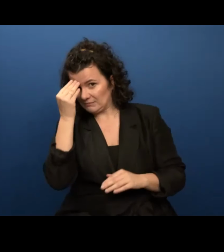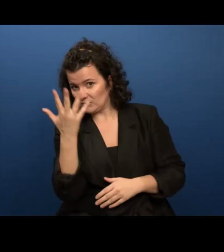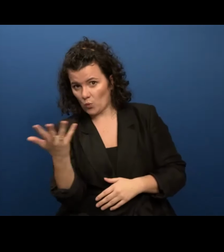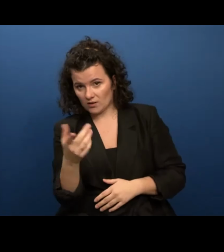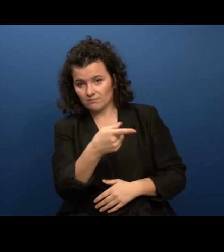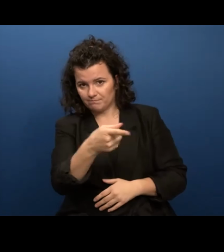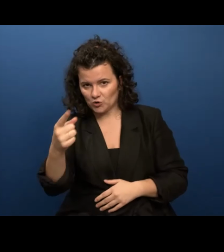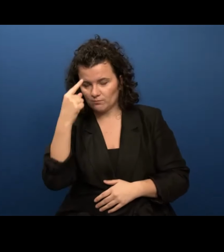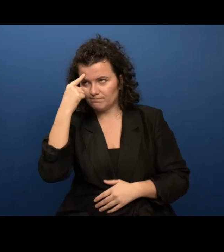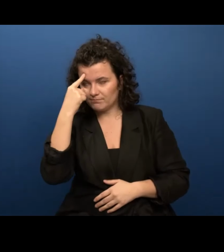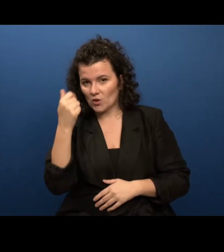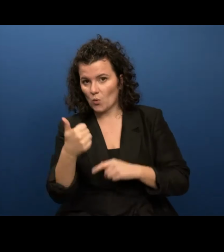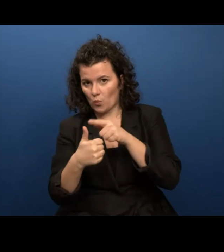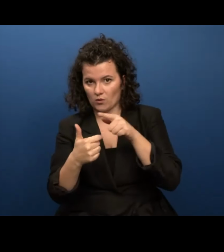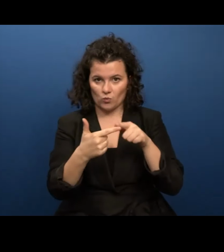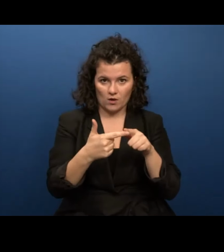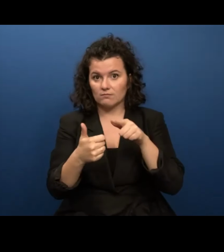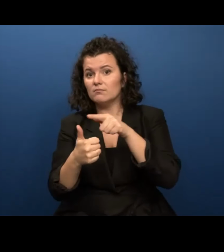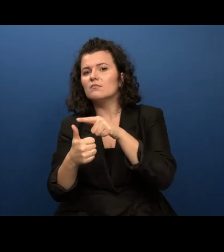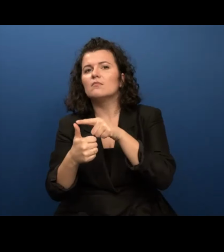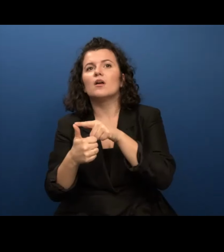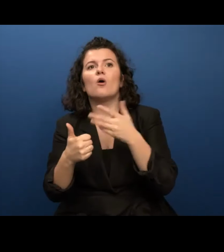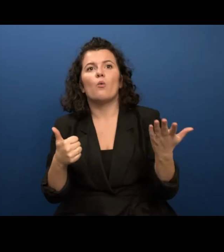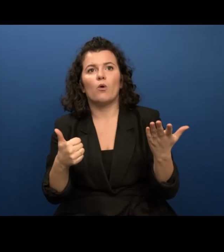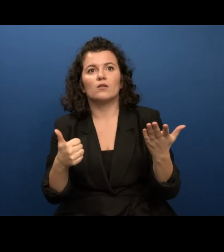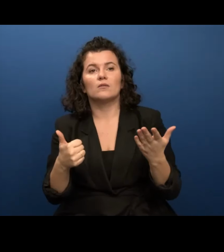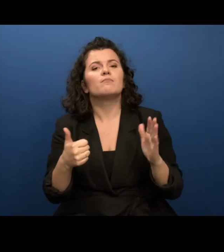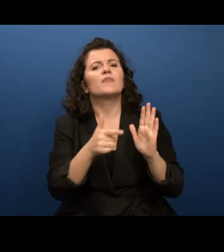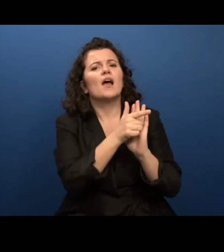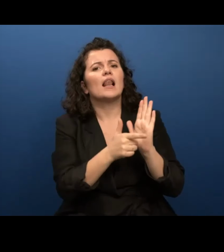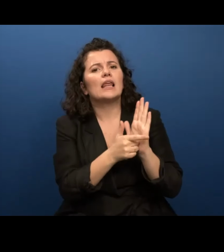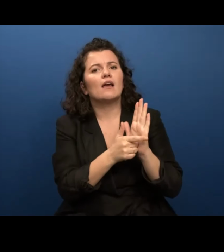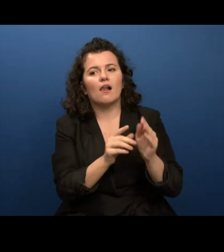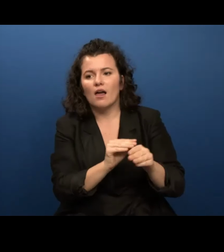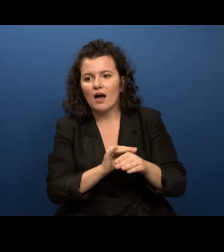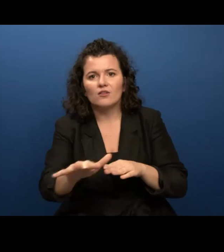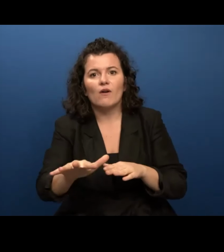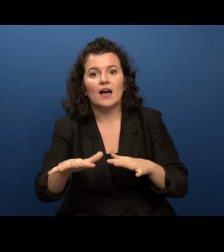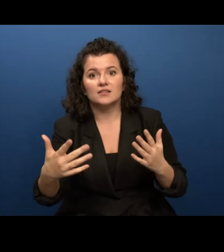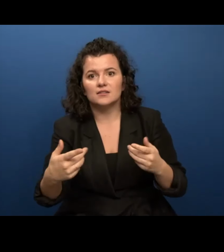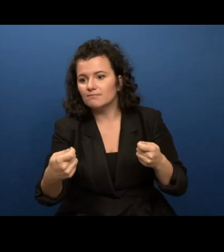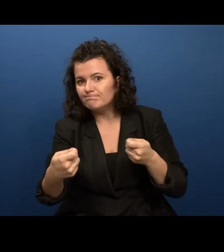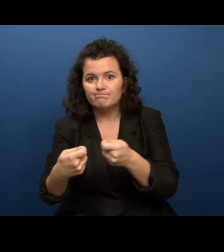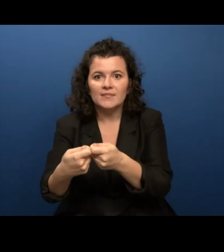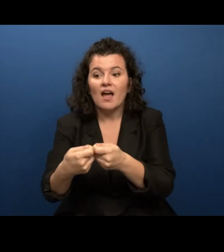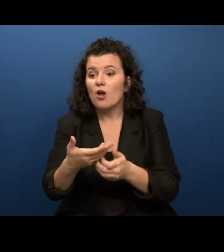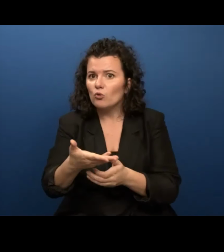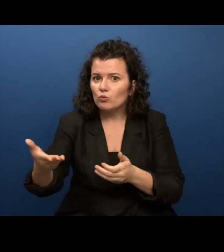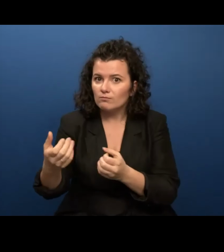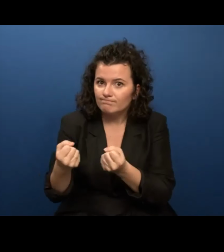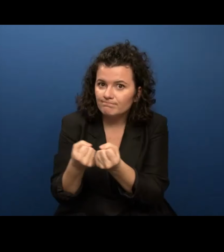areas. One is the practical thing of finding somebody to get legal advice from, and also the power of that legal advice to protect